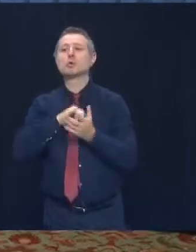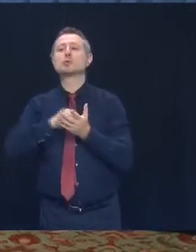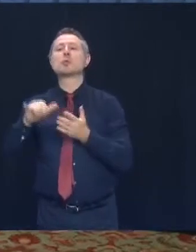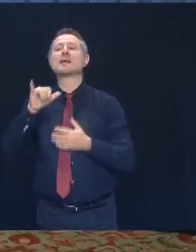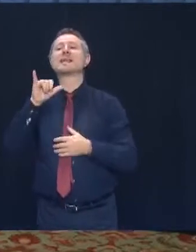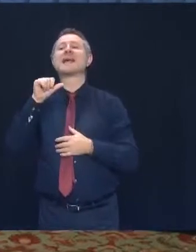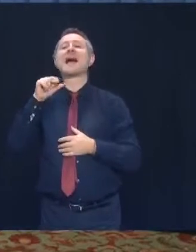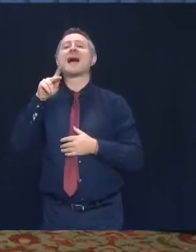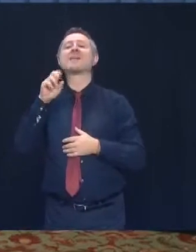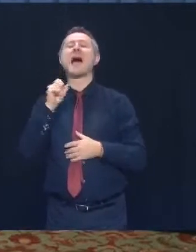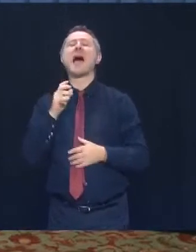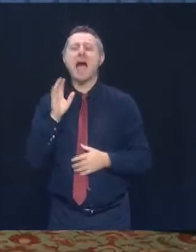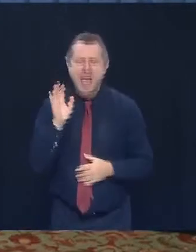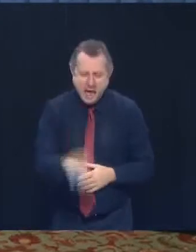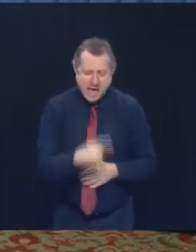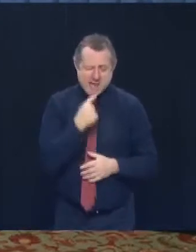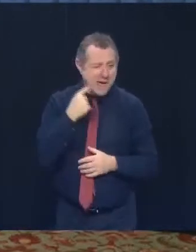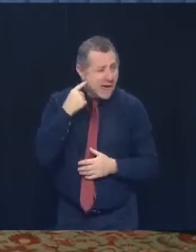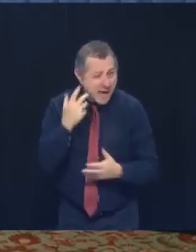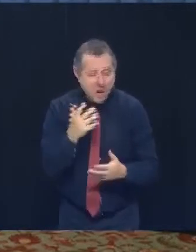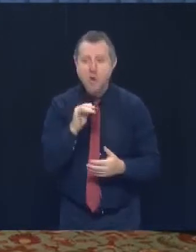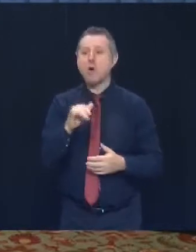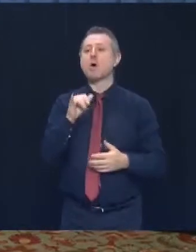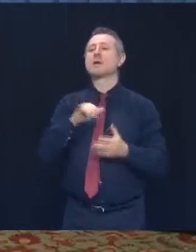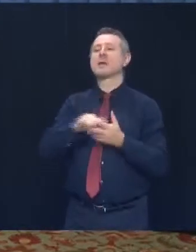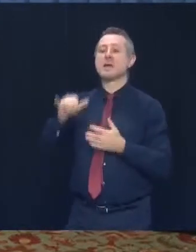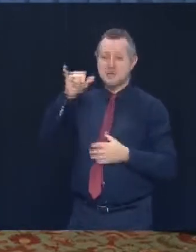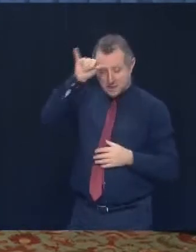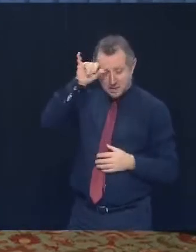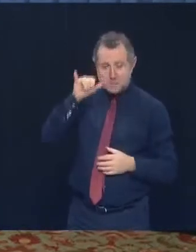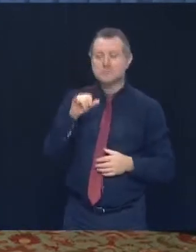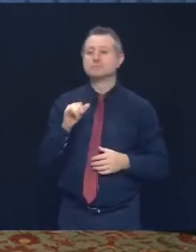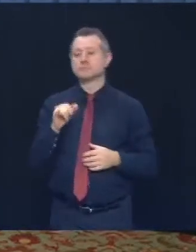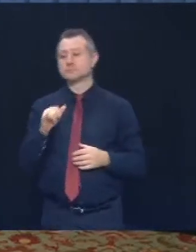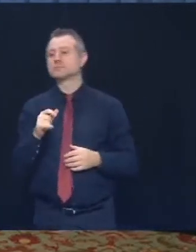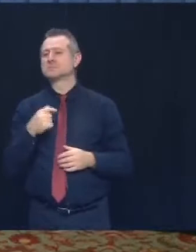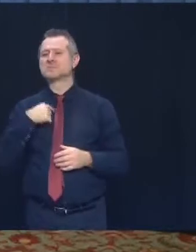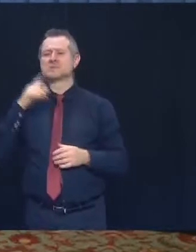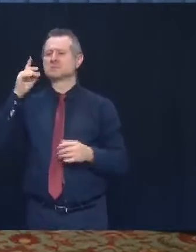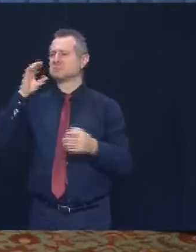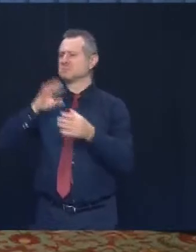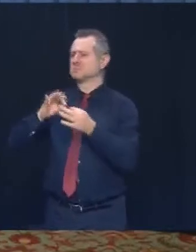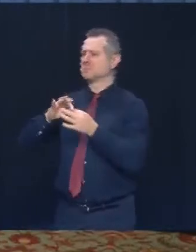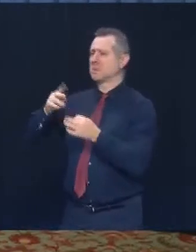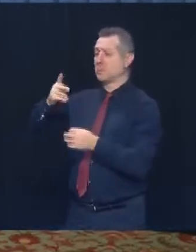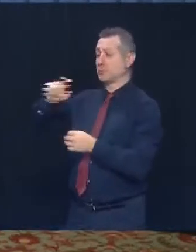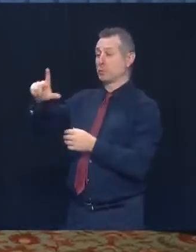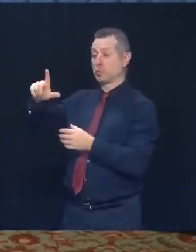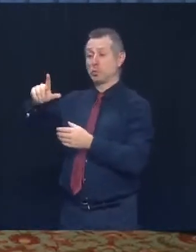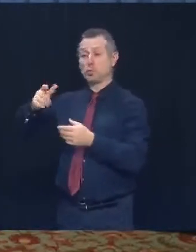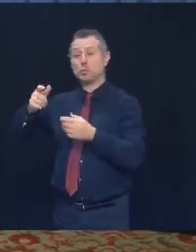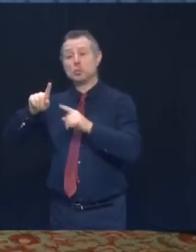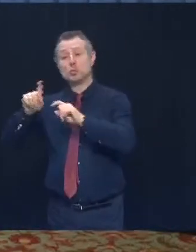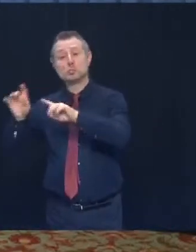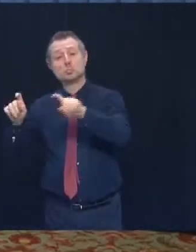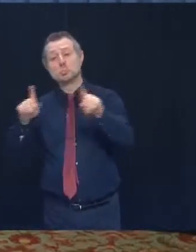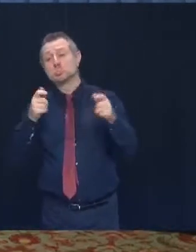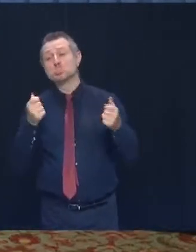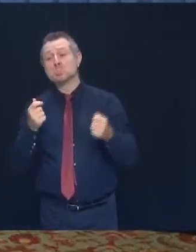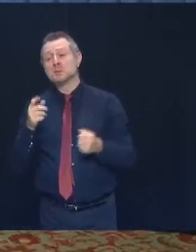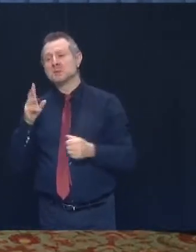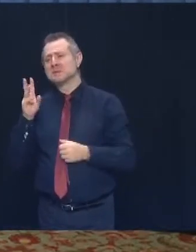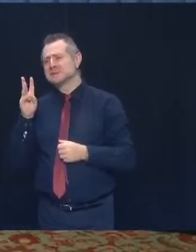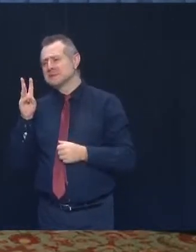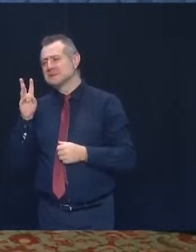It's a Yankees mask. I see, okay. Could you respond to or react to the poll that we released today showing 67% of New Yorkers support